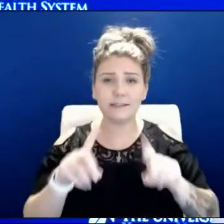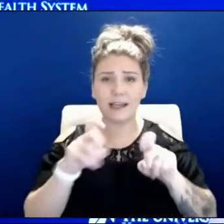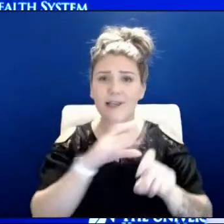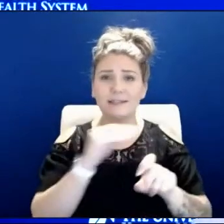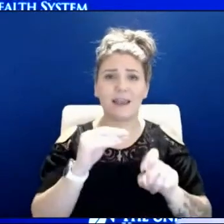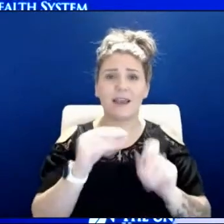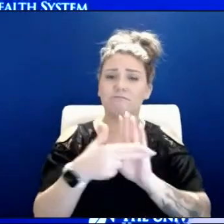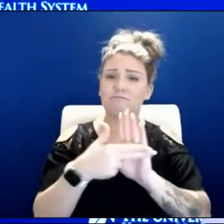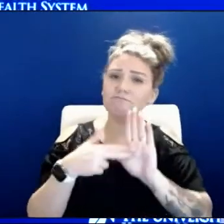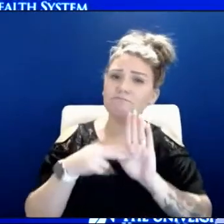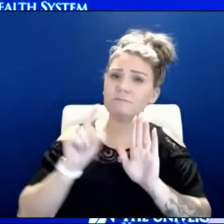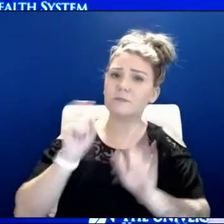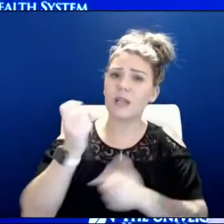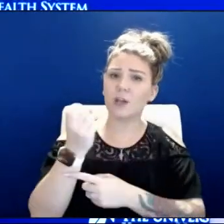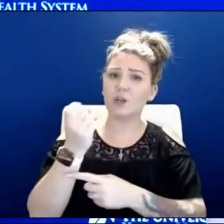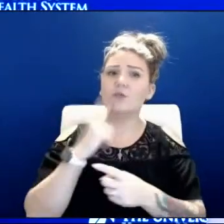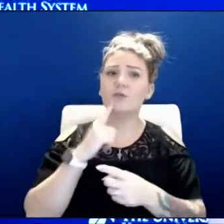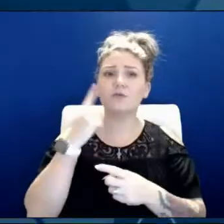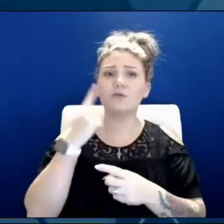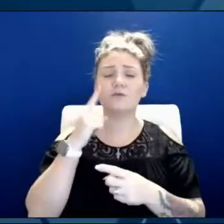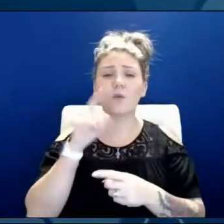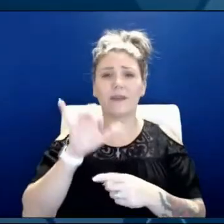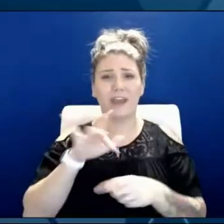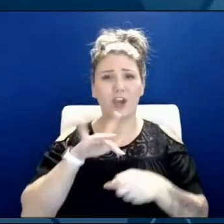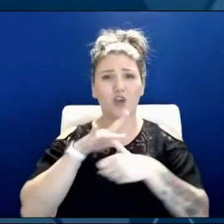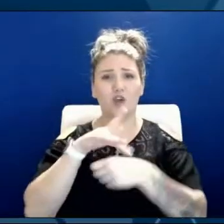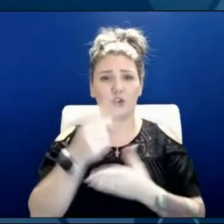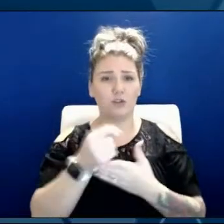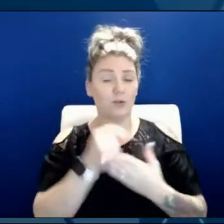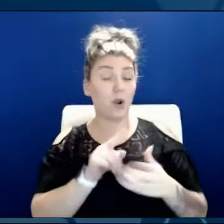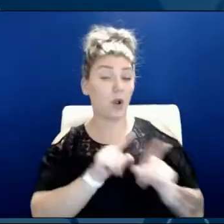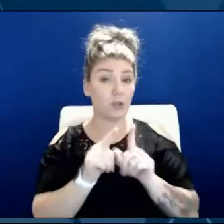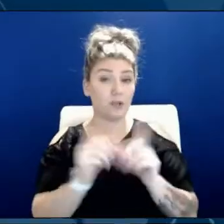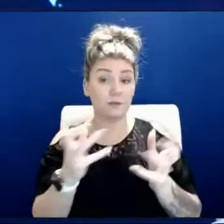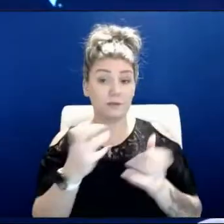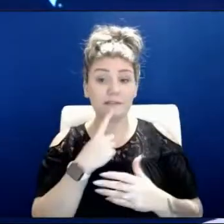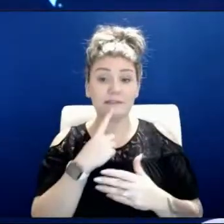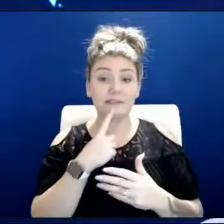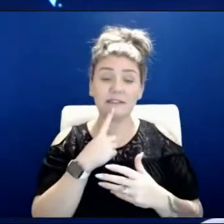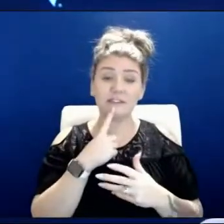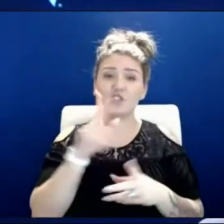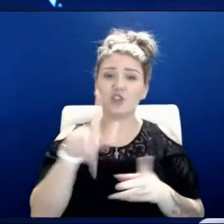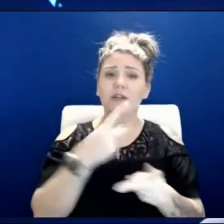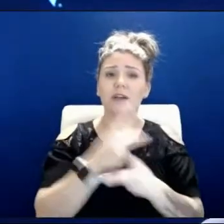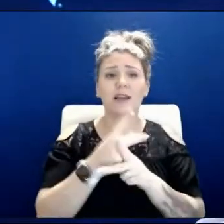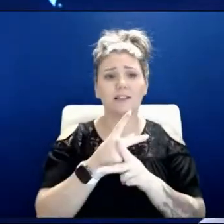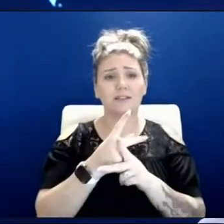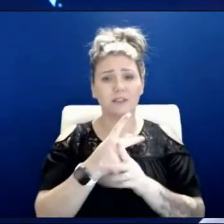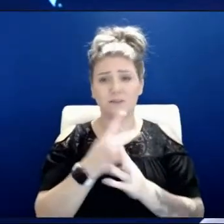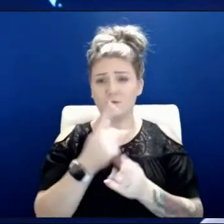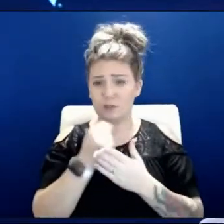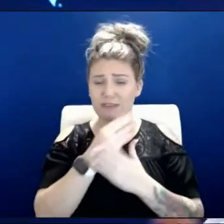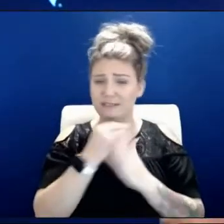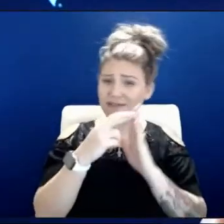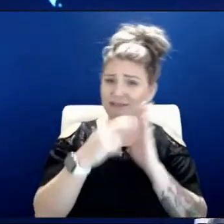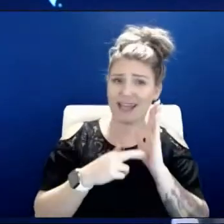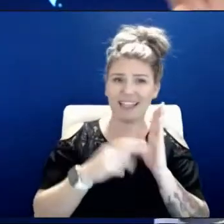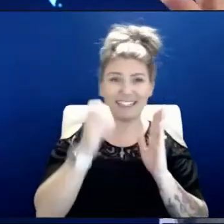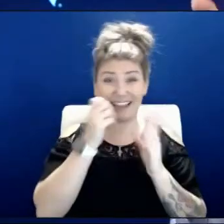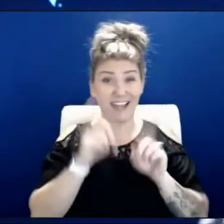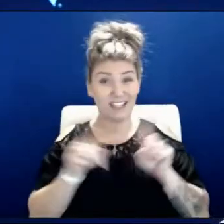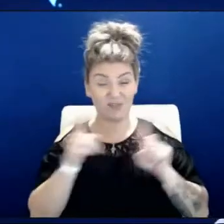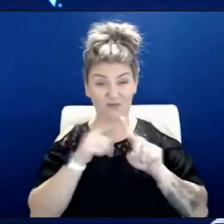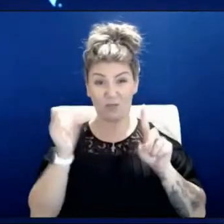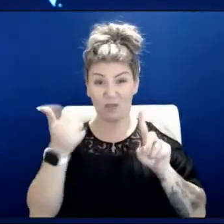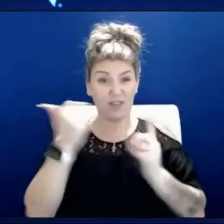can get that early treatment with these drugs. Here's what else I would say. There are all sorts of treatment guidelines in medicine. This is no different than other treatment guidelines in medicine. We do this in